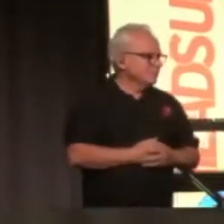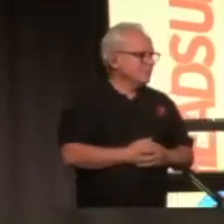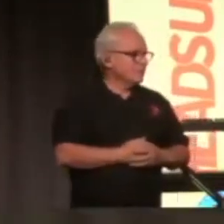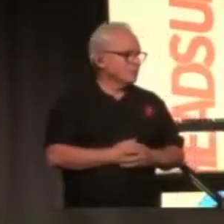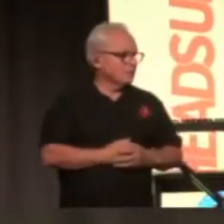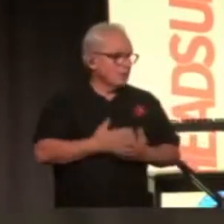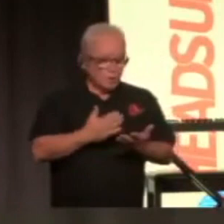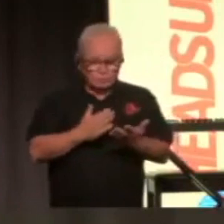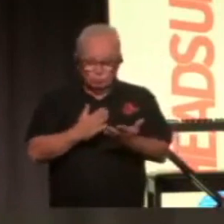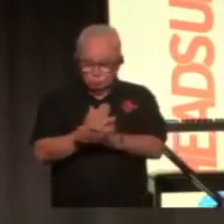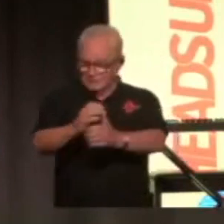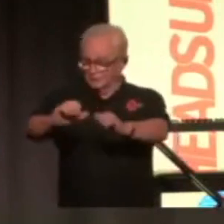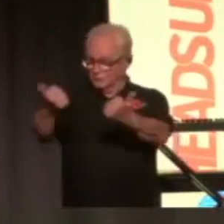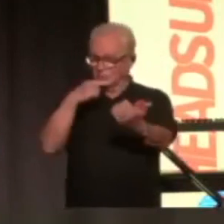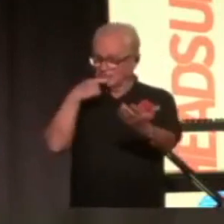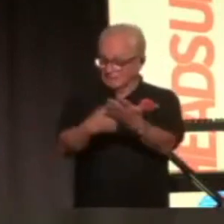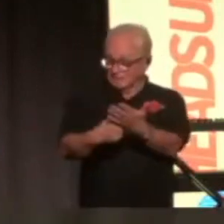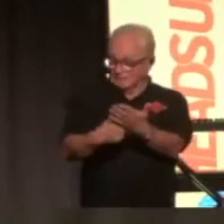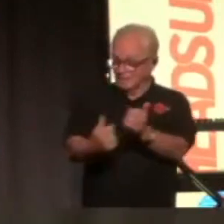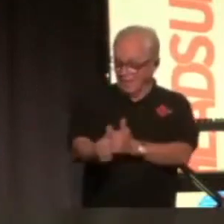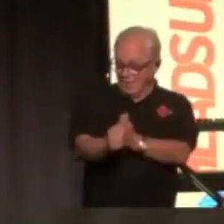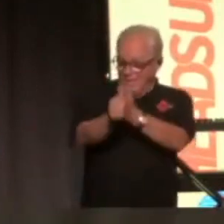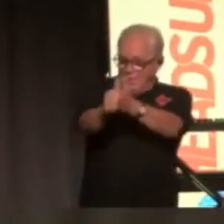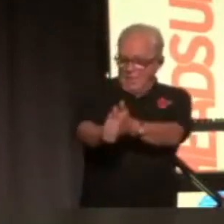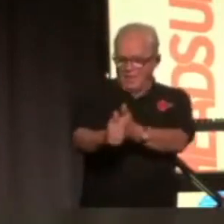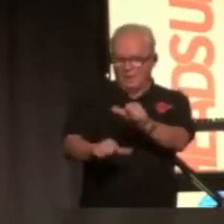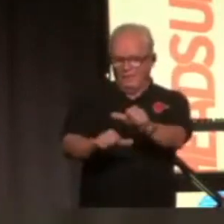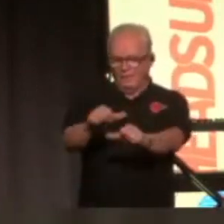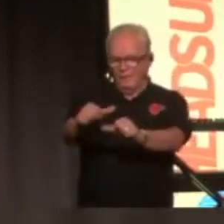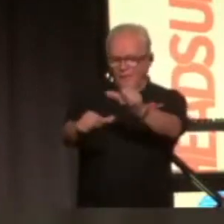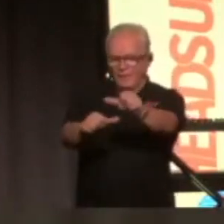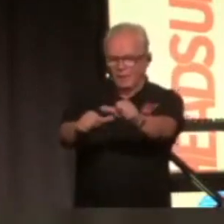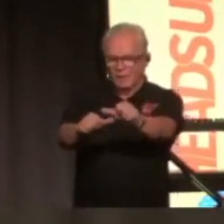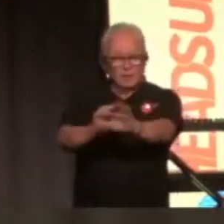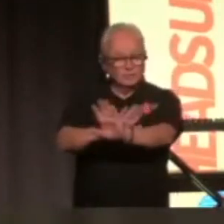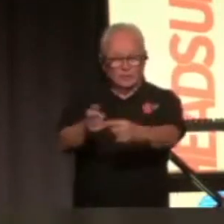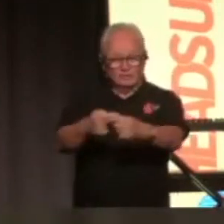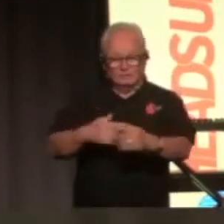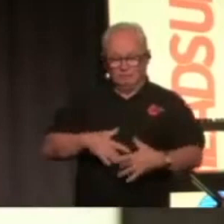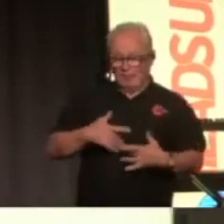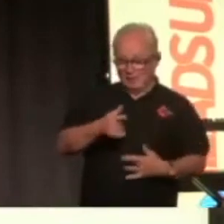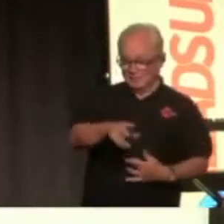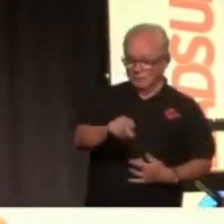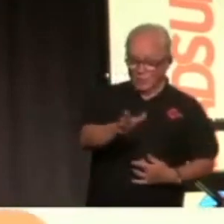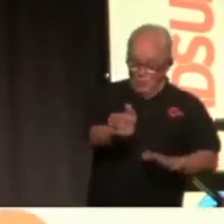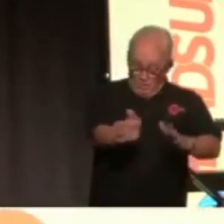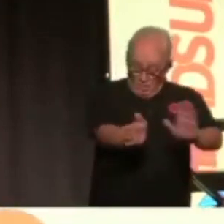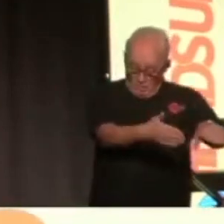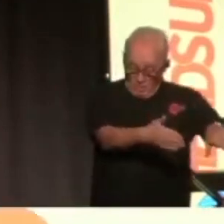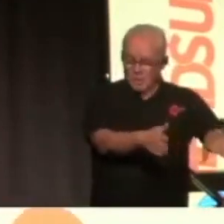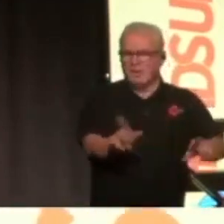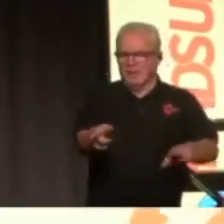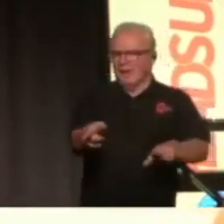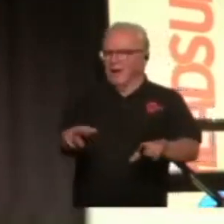Real good decisions that move your life along are not coming out of your feelings. They're coming out of what you know. And here's what the Bible